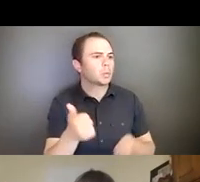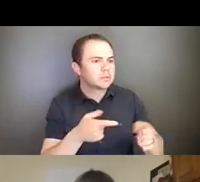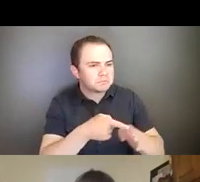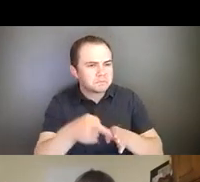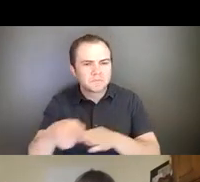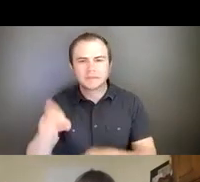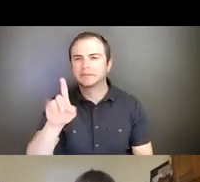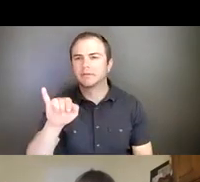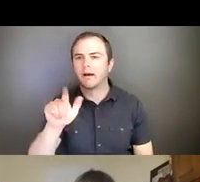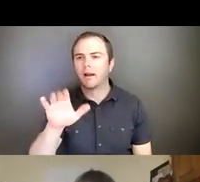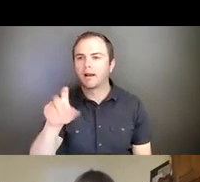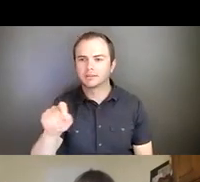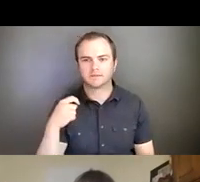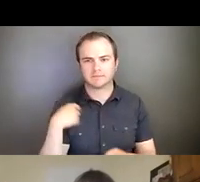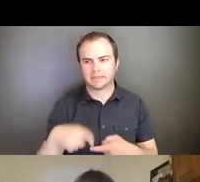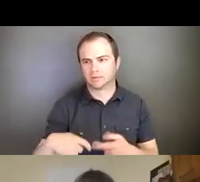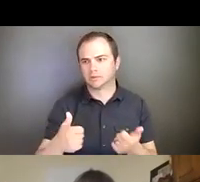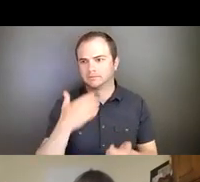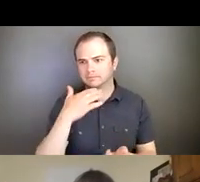most appropriate.